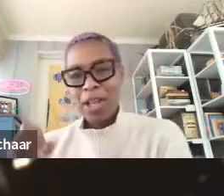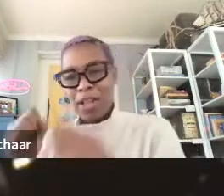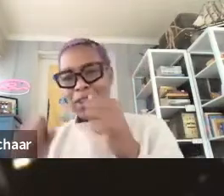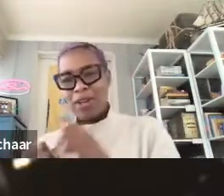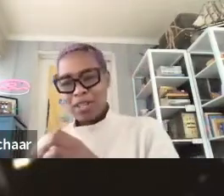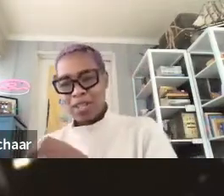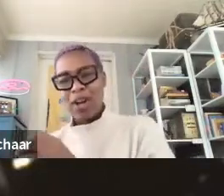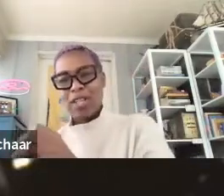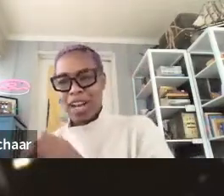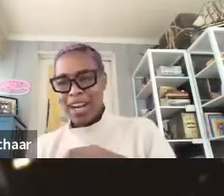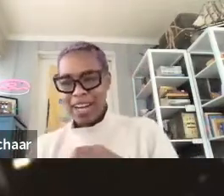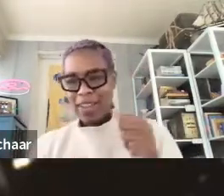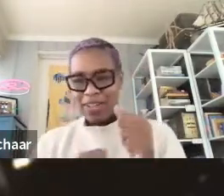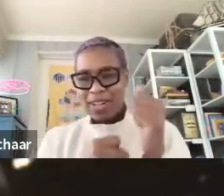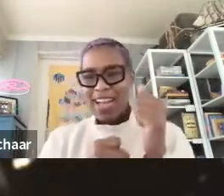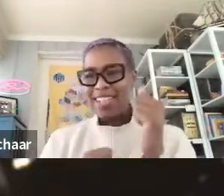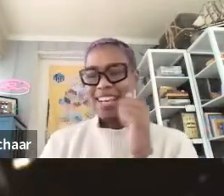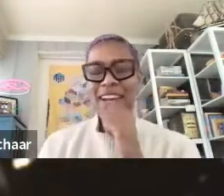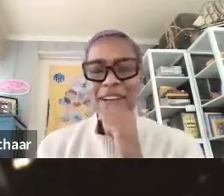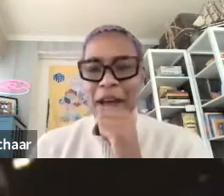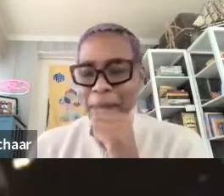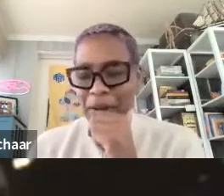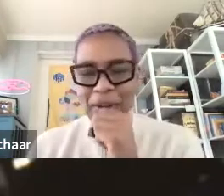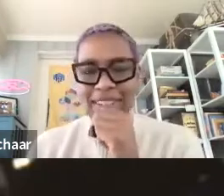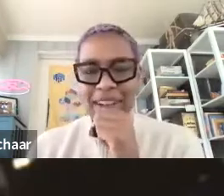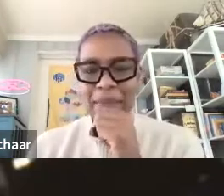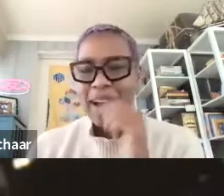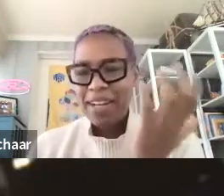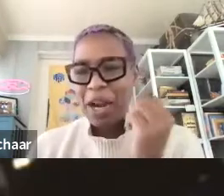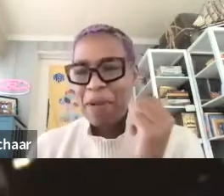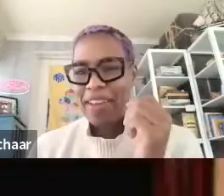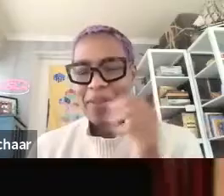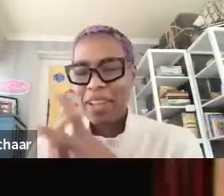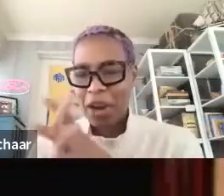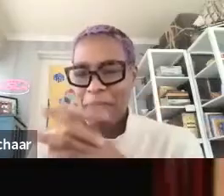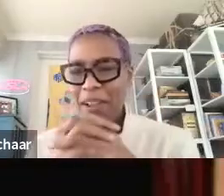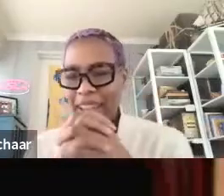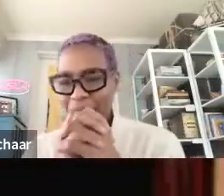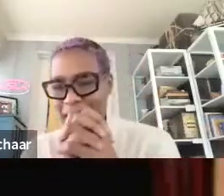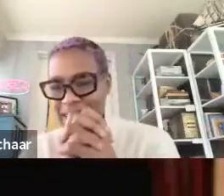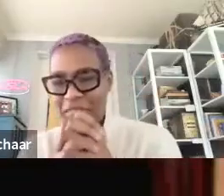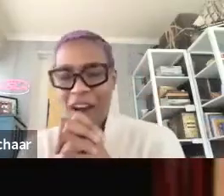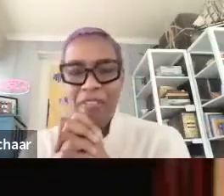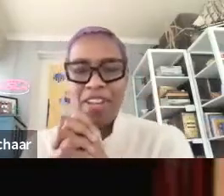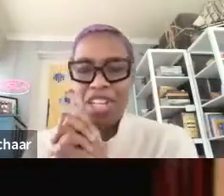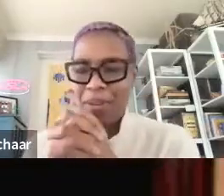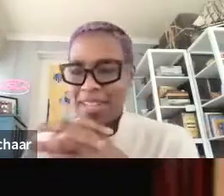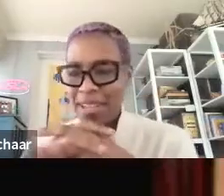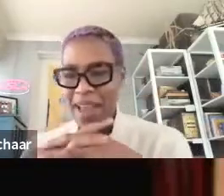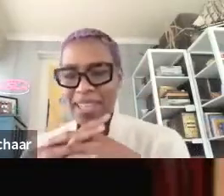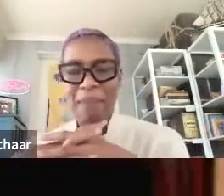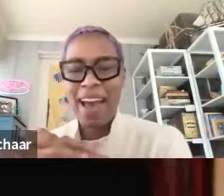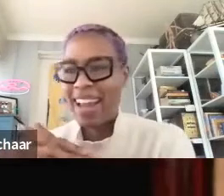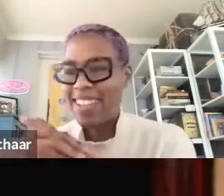cut, there's the dark side and there's a light side. But of course, I didn't care about that. I really cared about Leia because I thought that she was